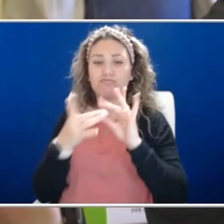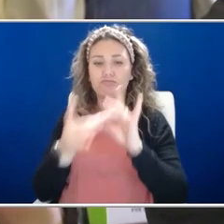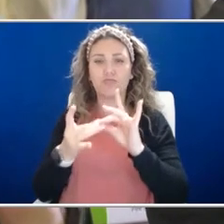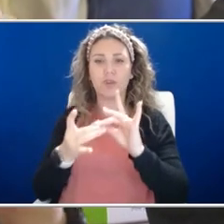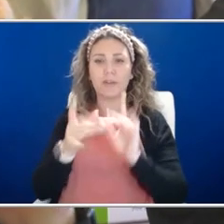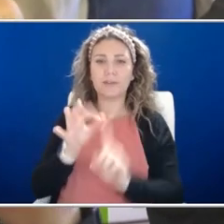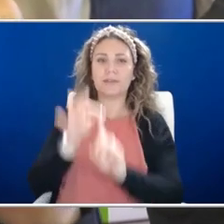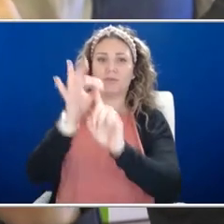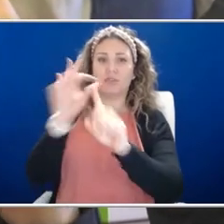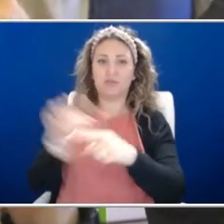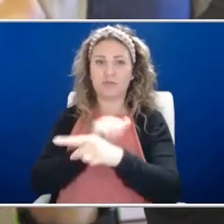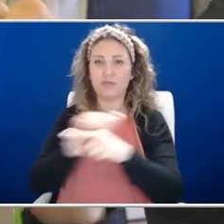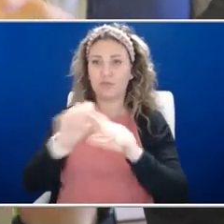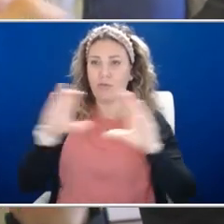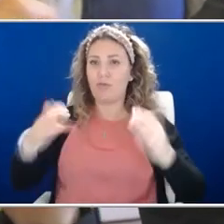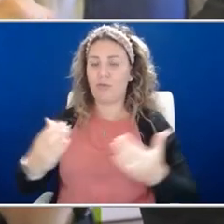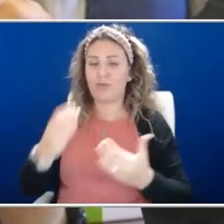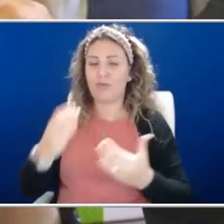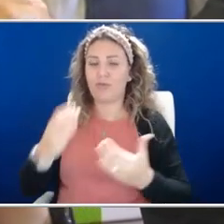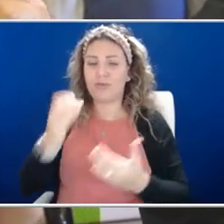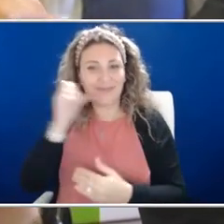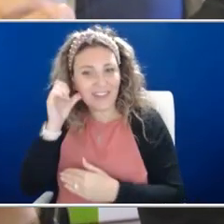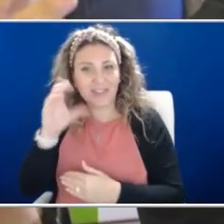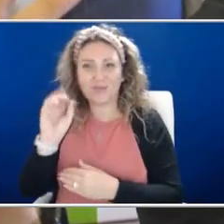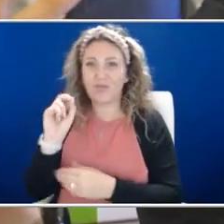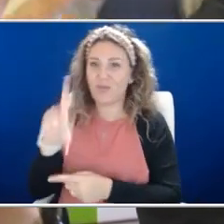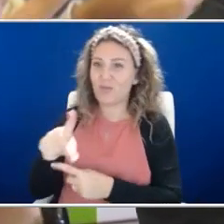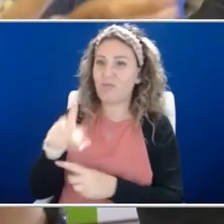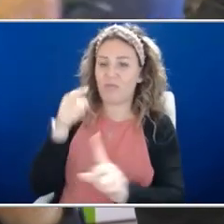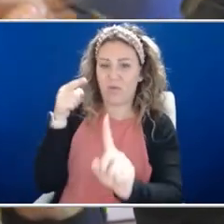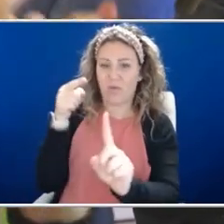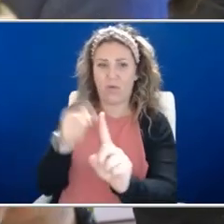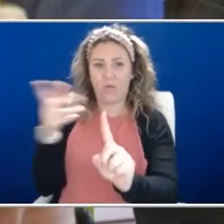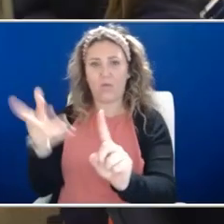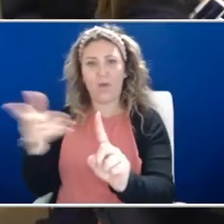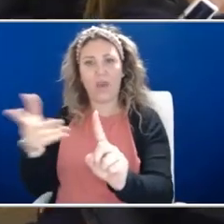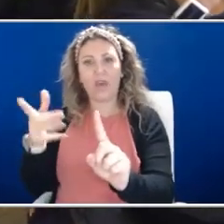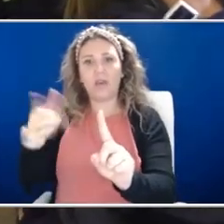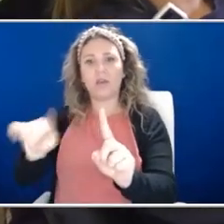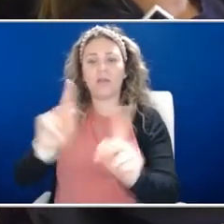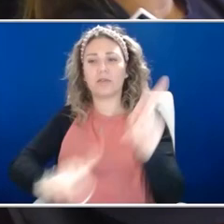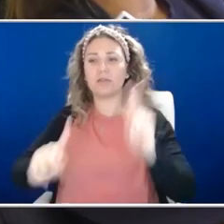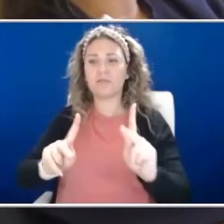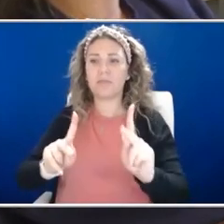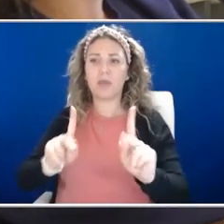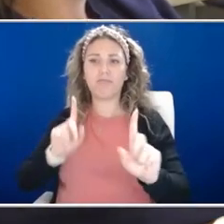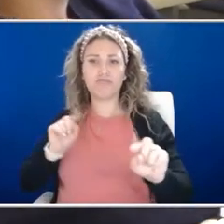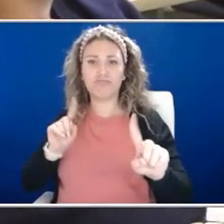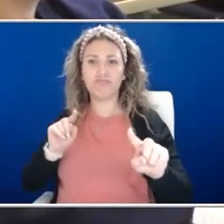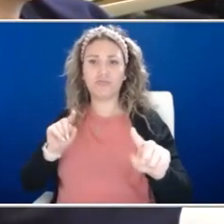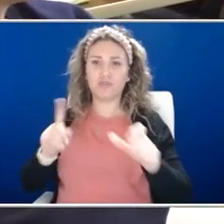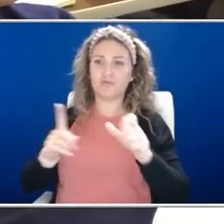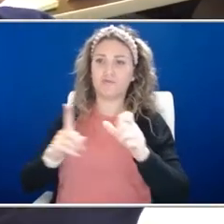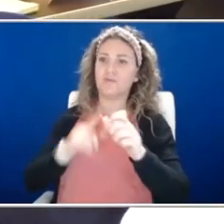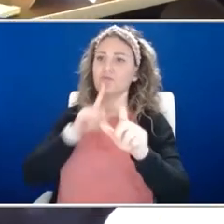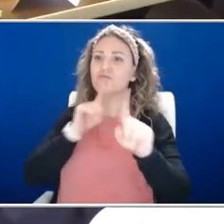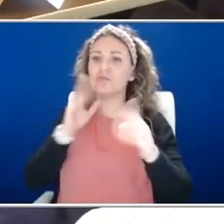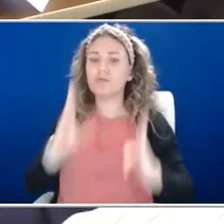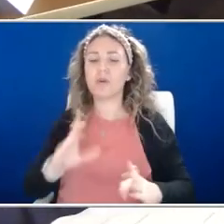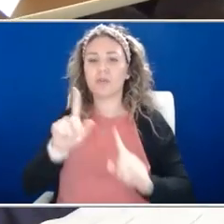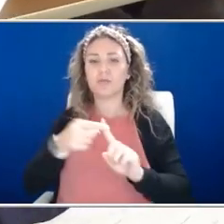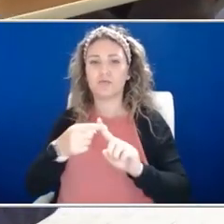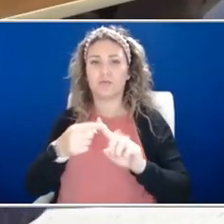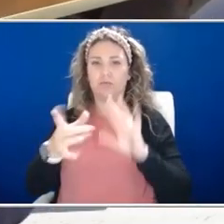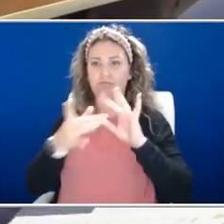yesterday. That happened in Overland Park. The goal is to make these people who are attending first responders when it comes to mental health.